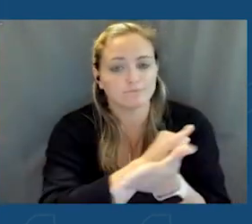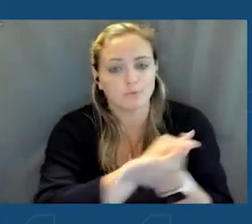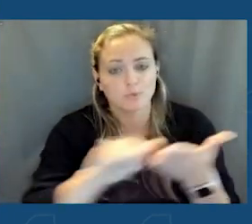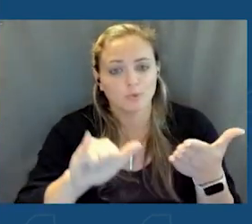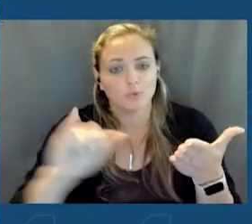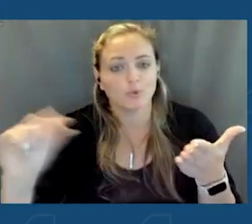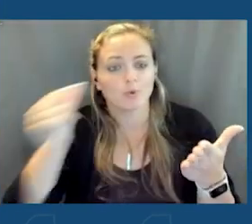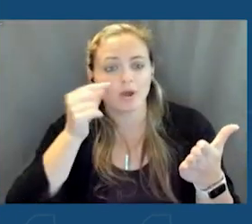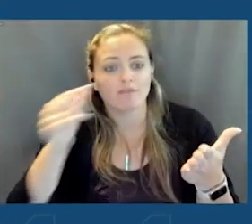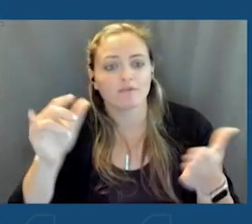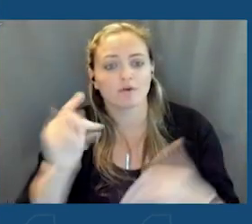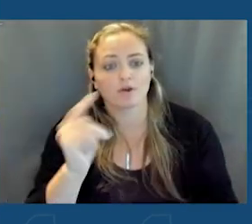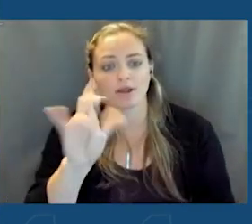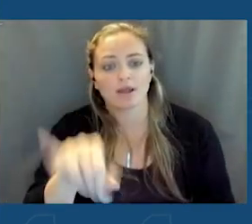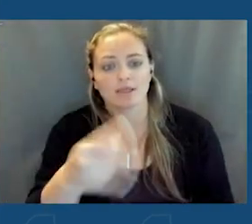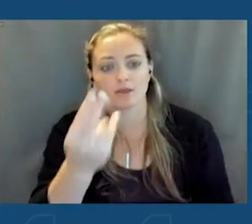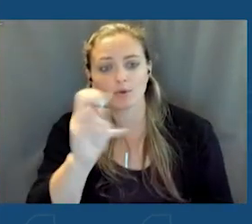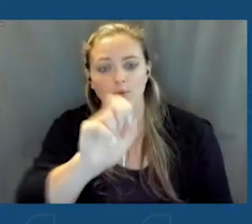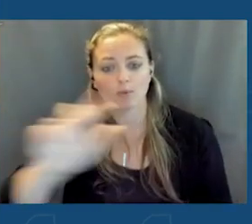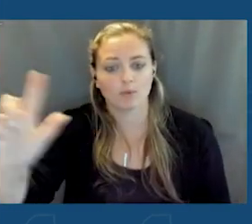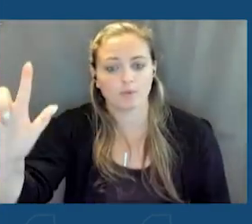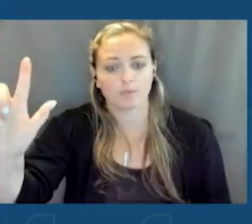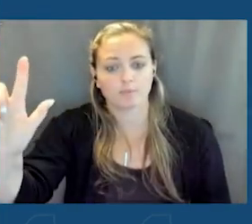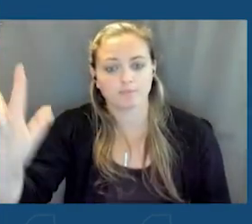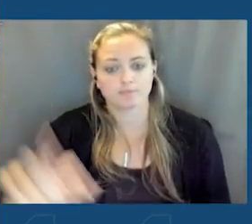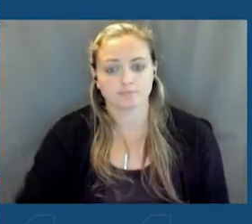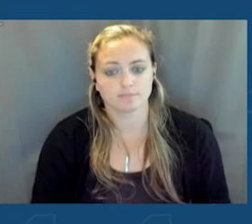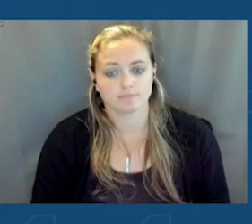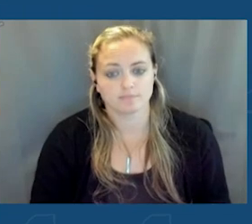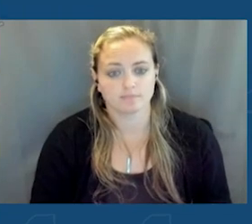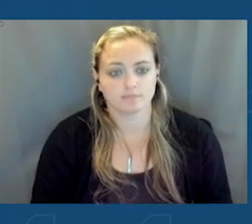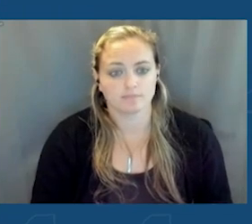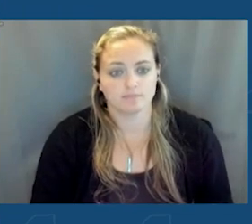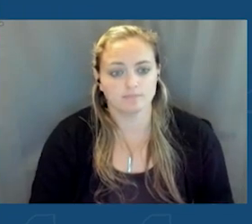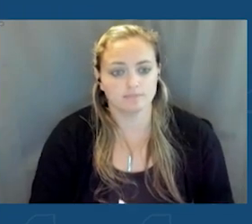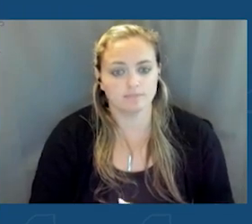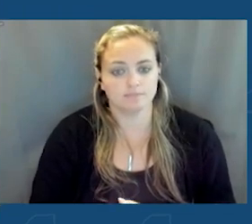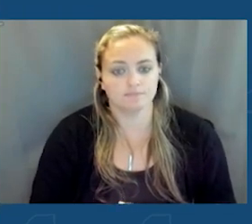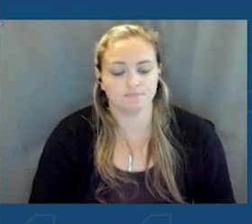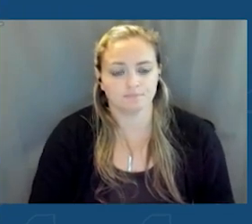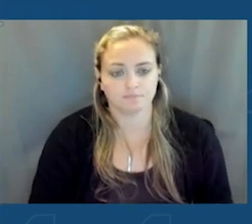Governor Kathy Hochul.